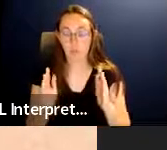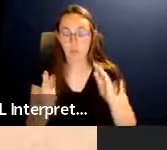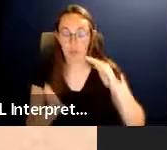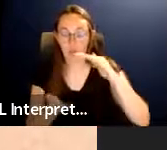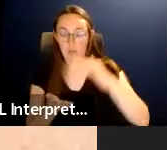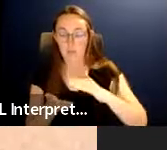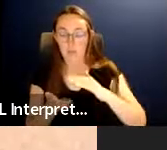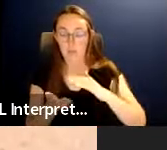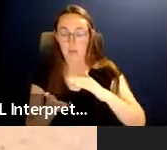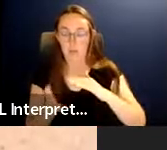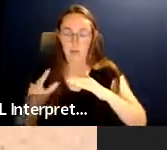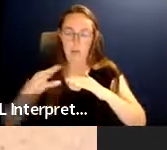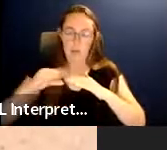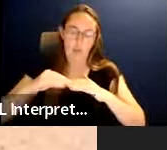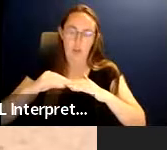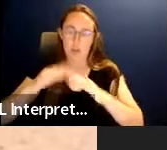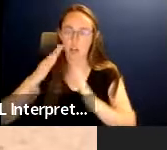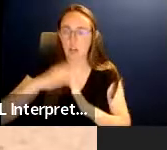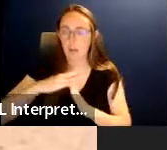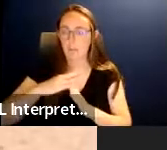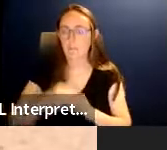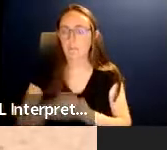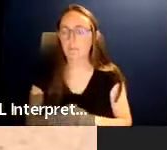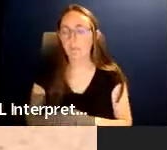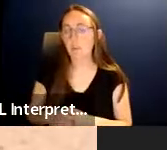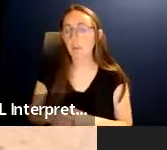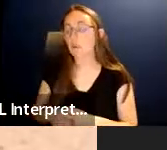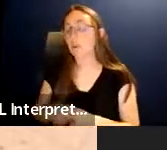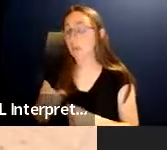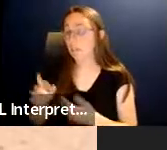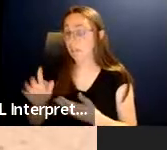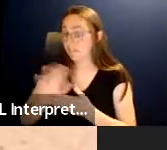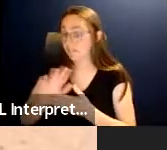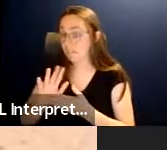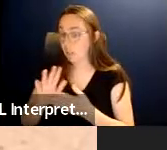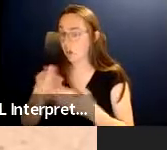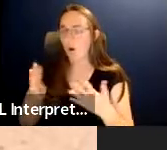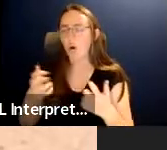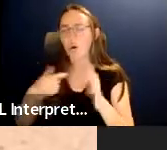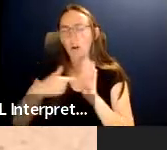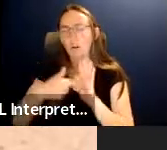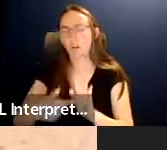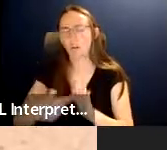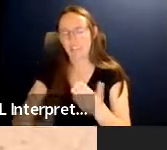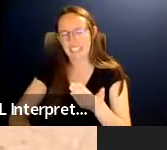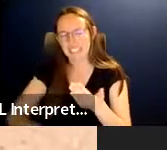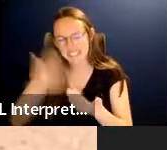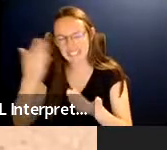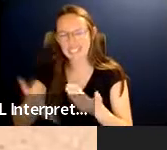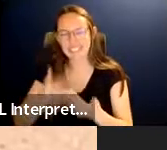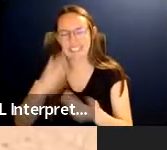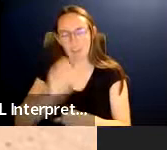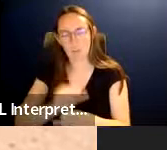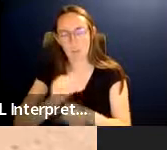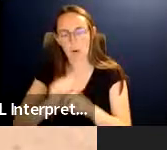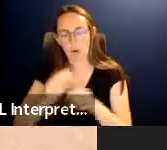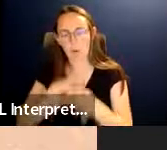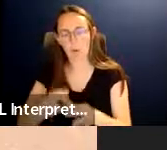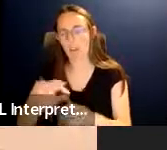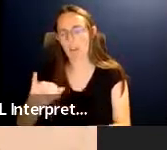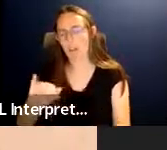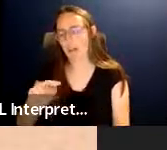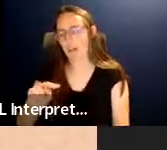than on this side, we. So in this video, I wanted to show you how easy it is to work with Instamorph. Flip it around to the back